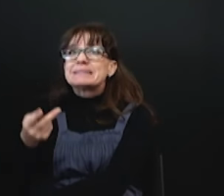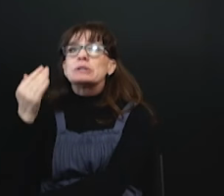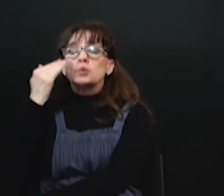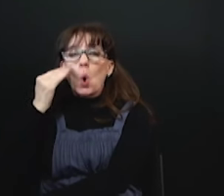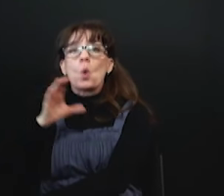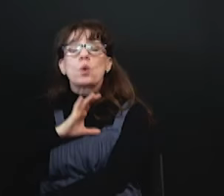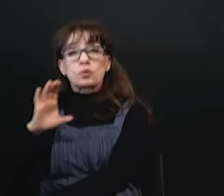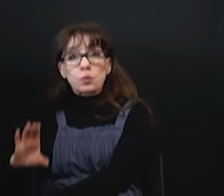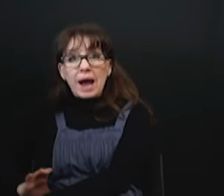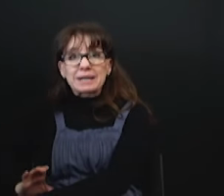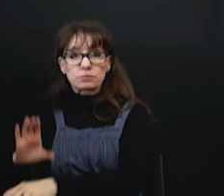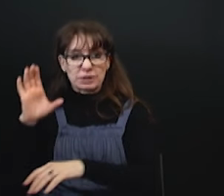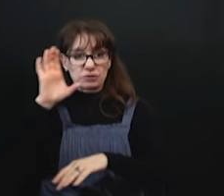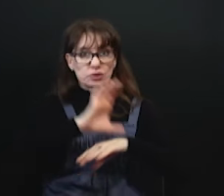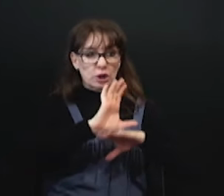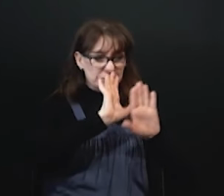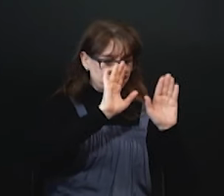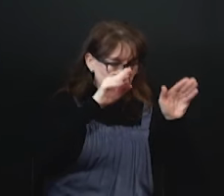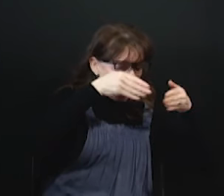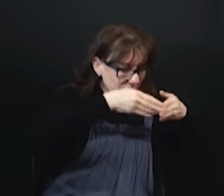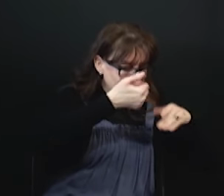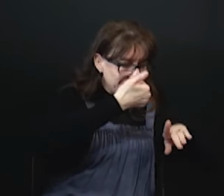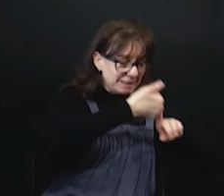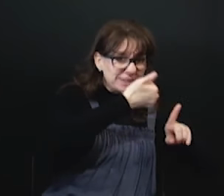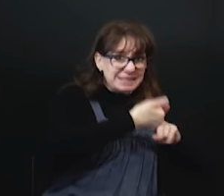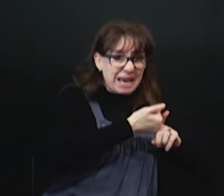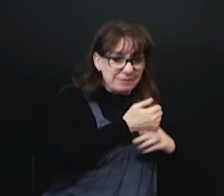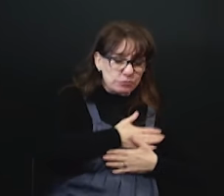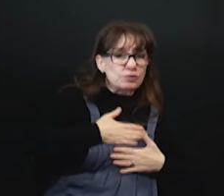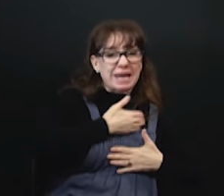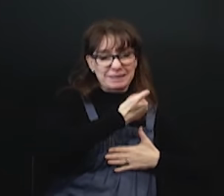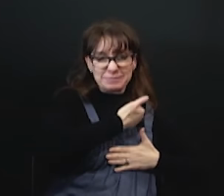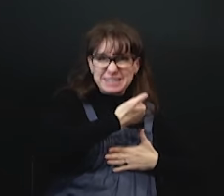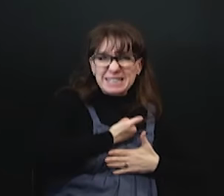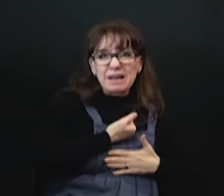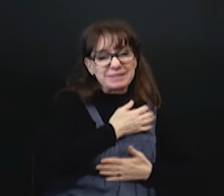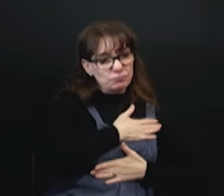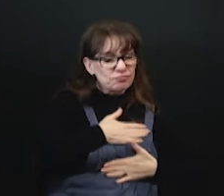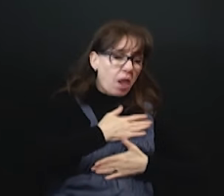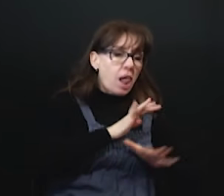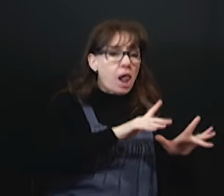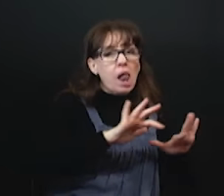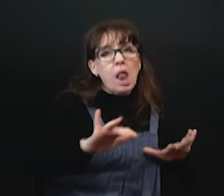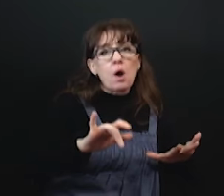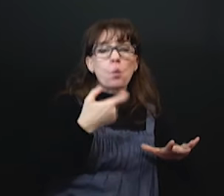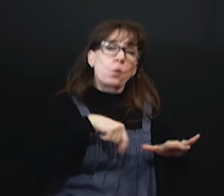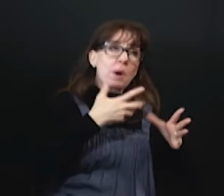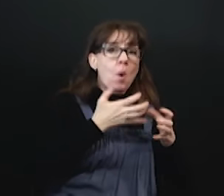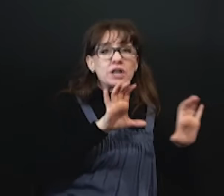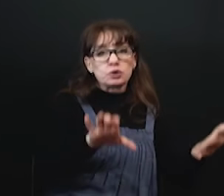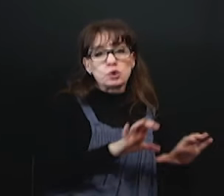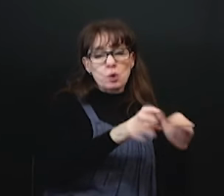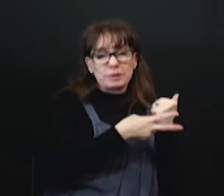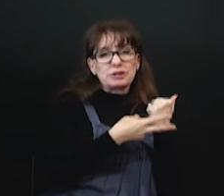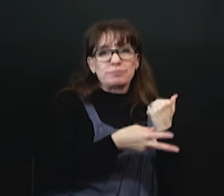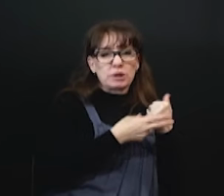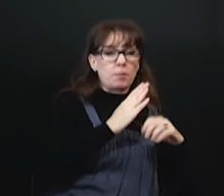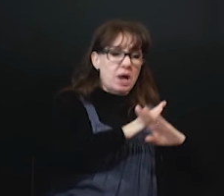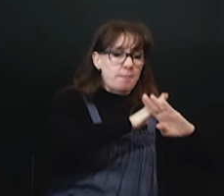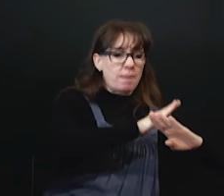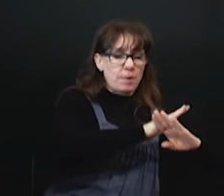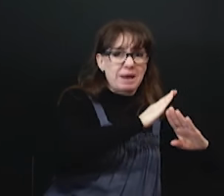When churches turn inward on themselves and they do everything they can to entertain themselves, when they do everything they can to just do what we like to do and just preserve, let's just protect our